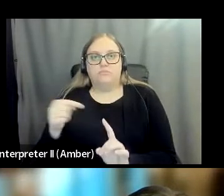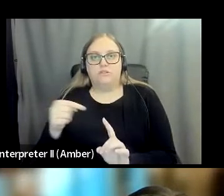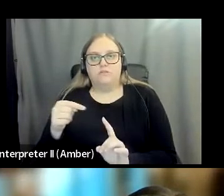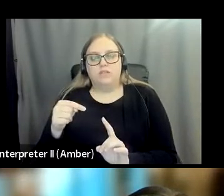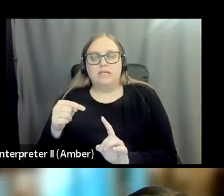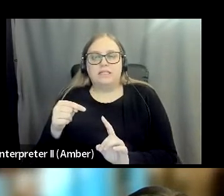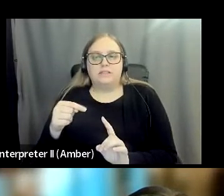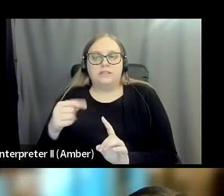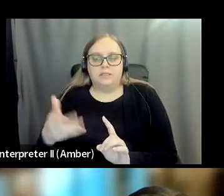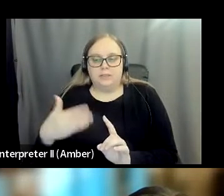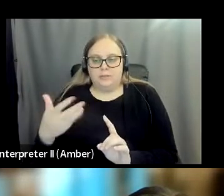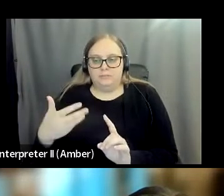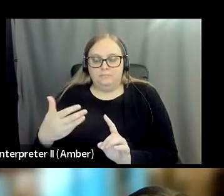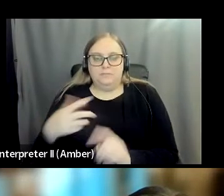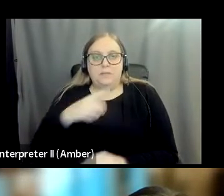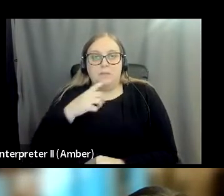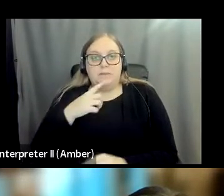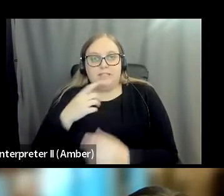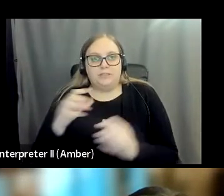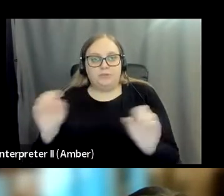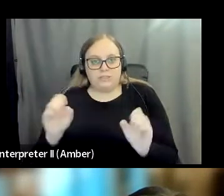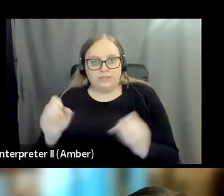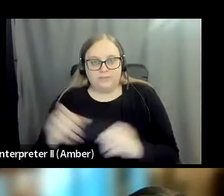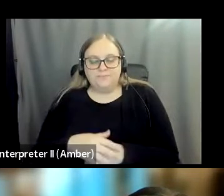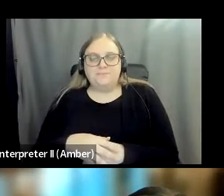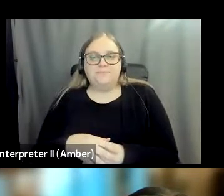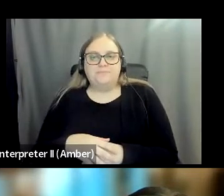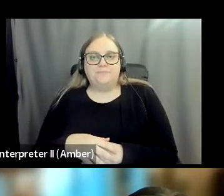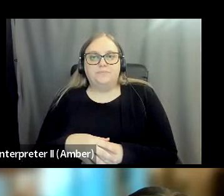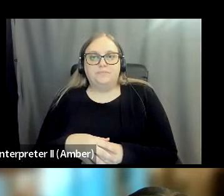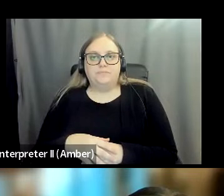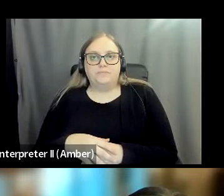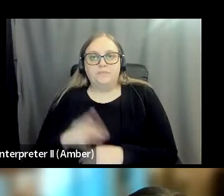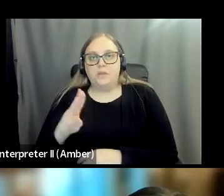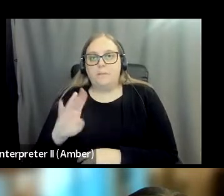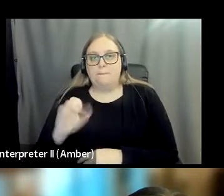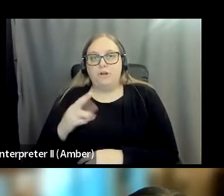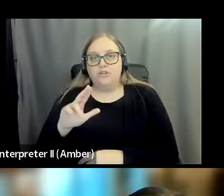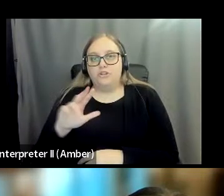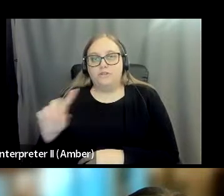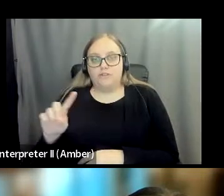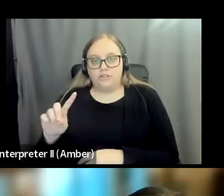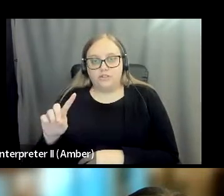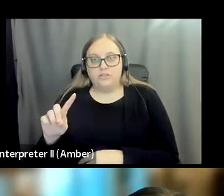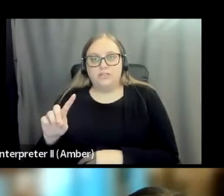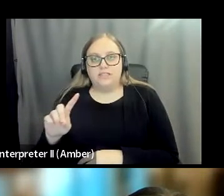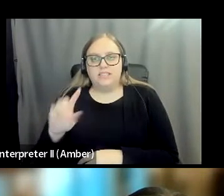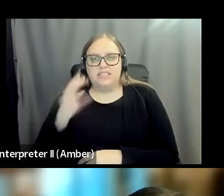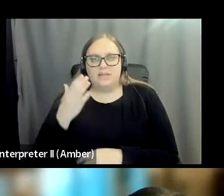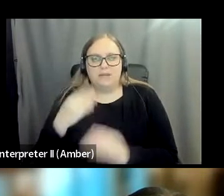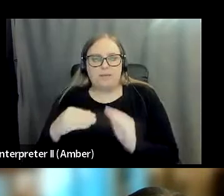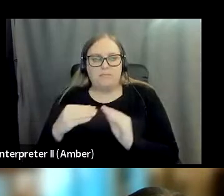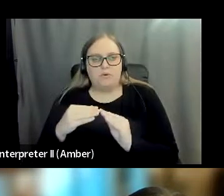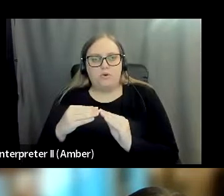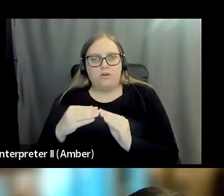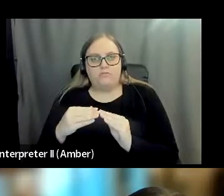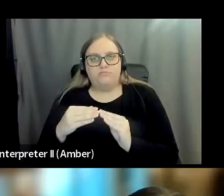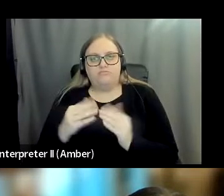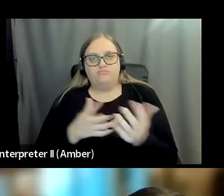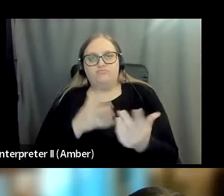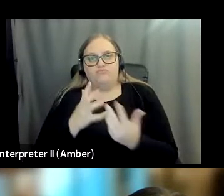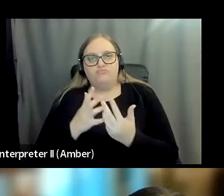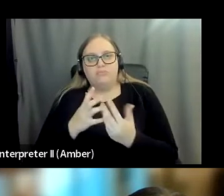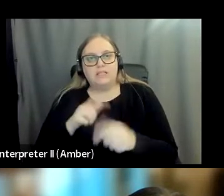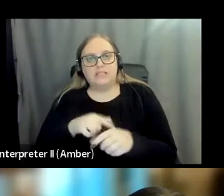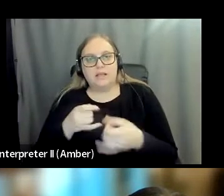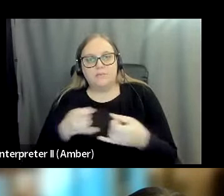public emergency. March 31st seemed like a more reasonable timeline in order for us to complete the